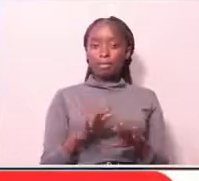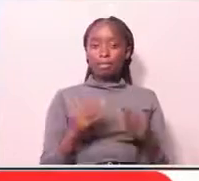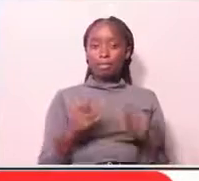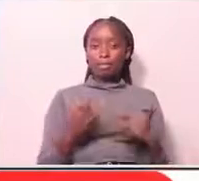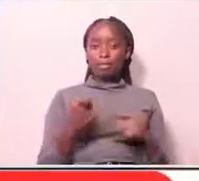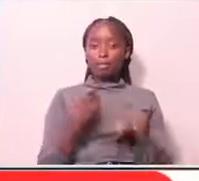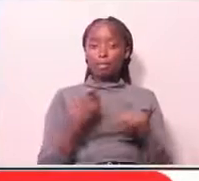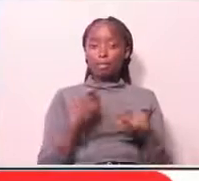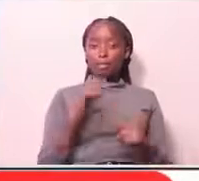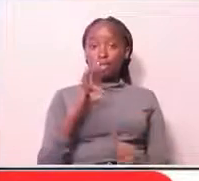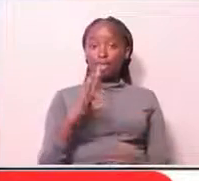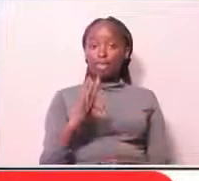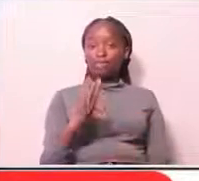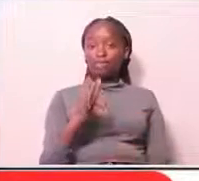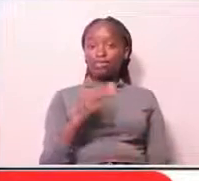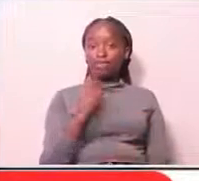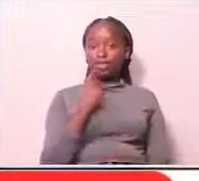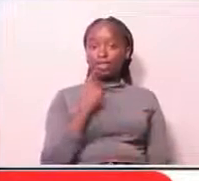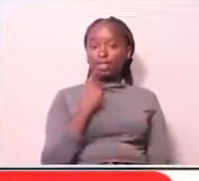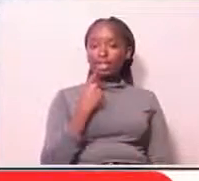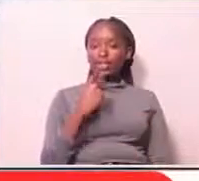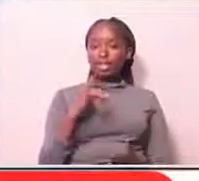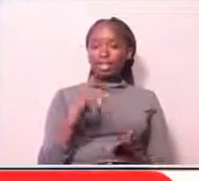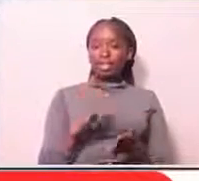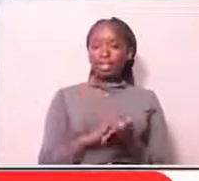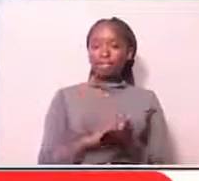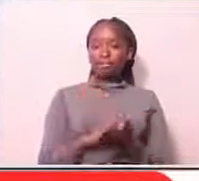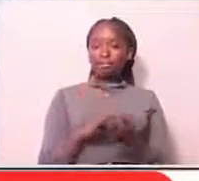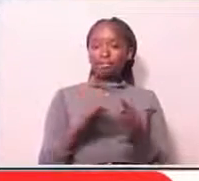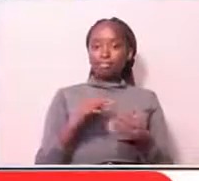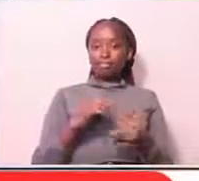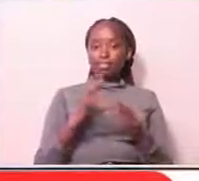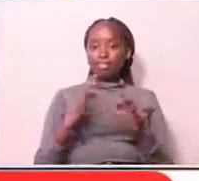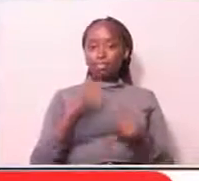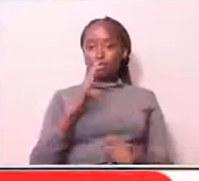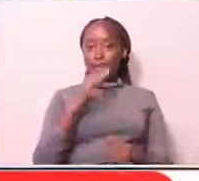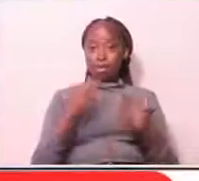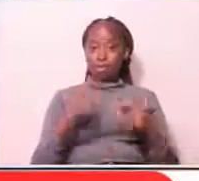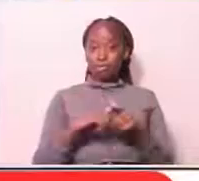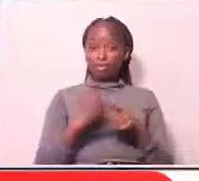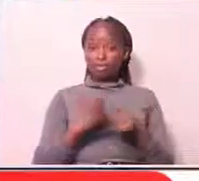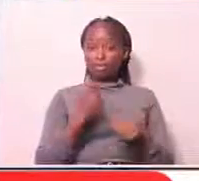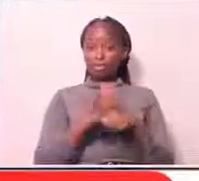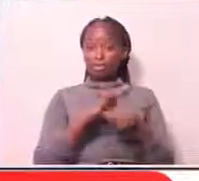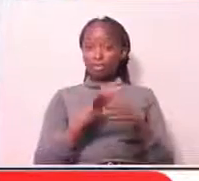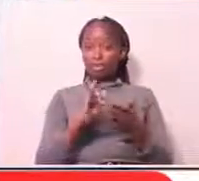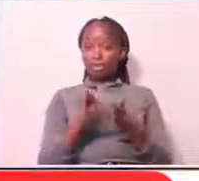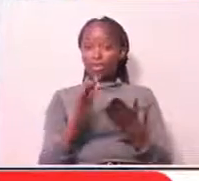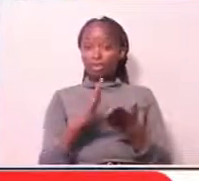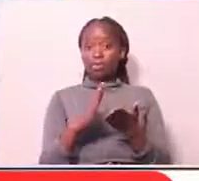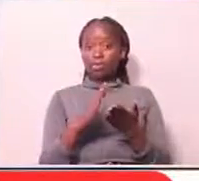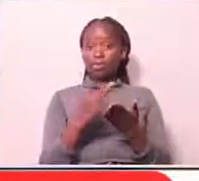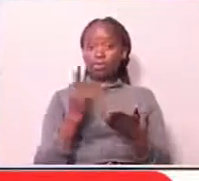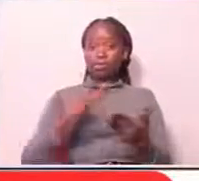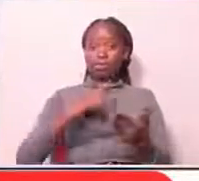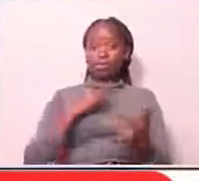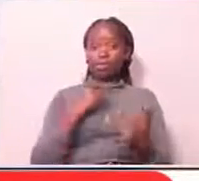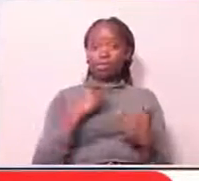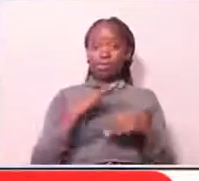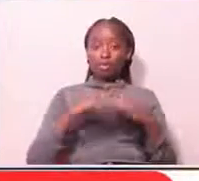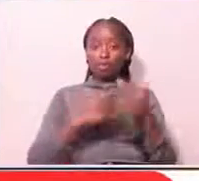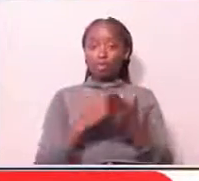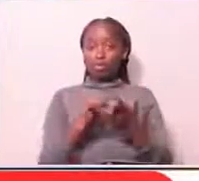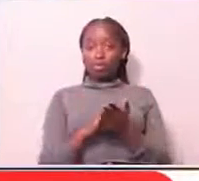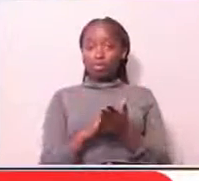because, and they said if I talked, you could see through. Here, the eyes were affected,